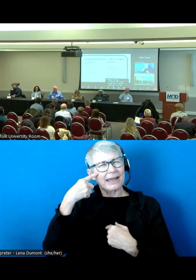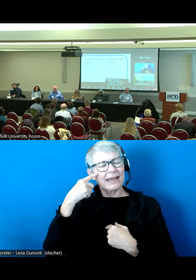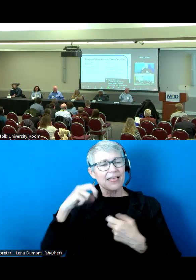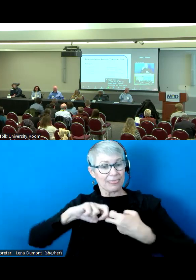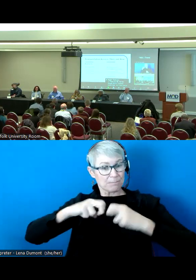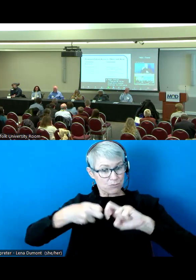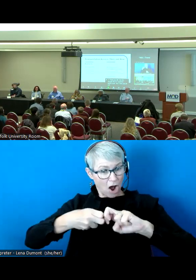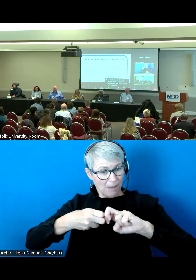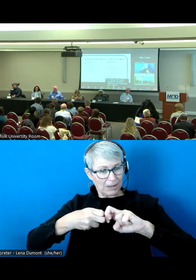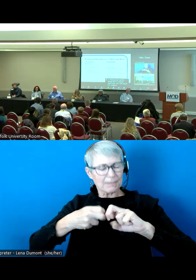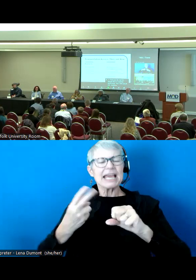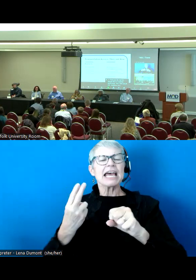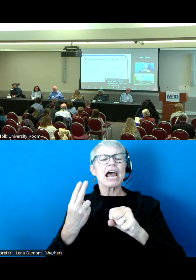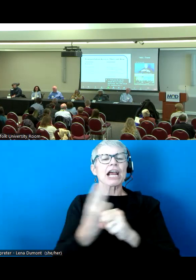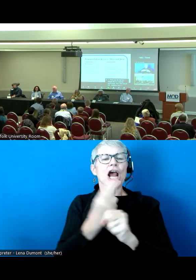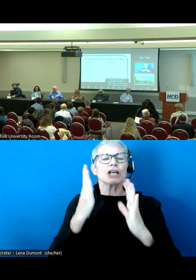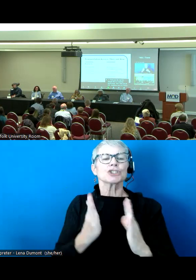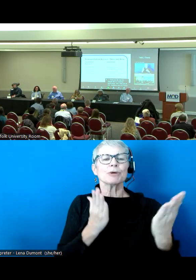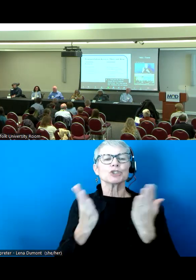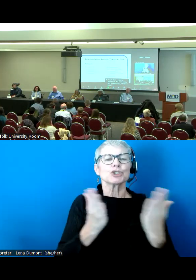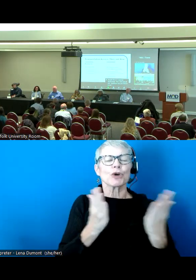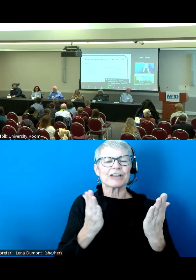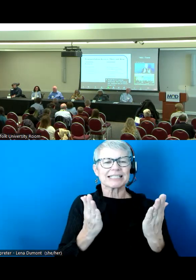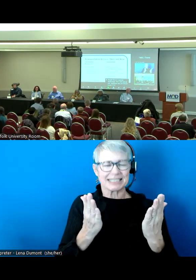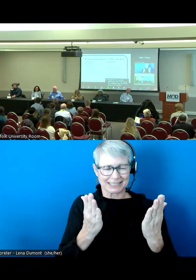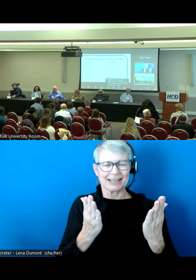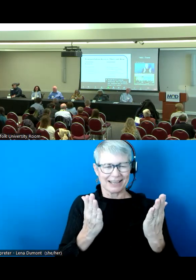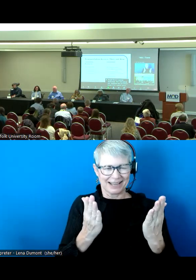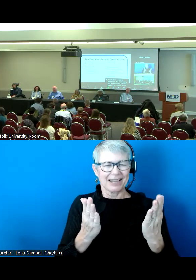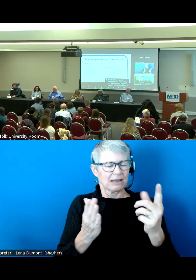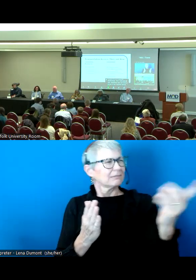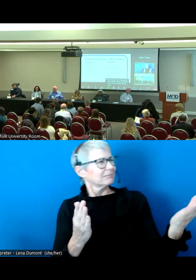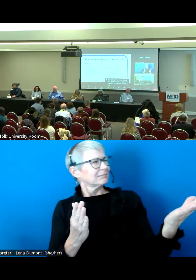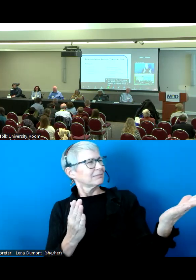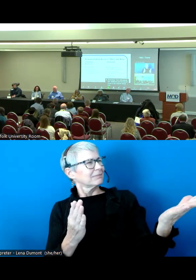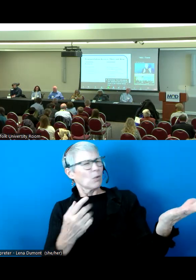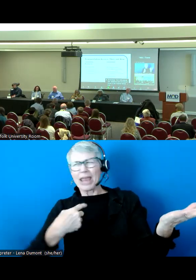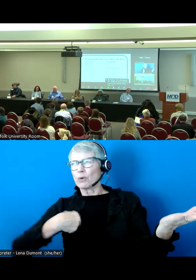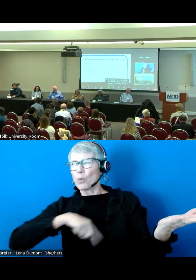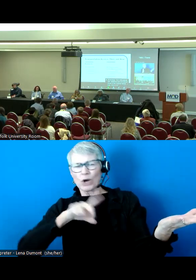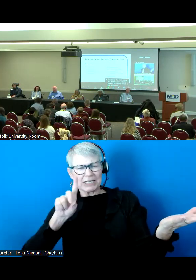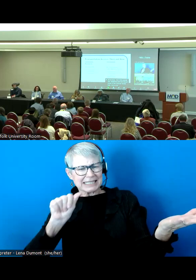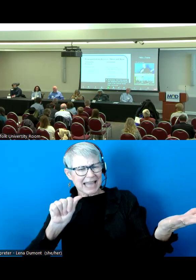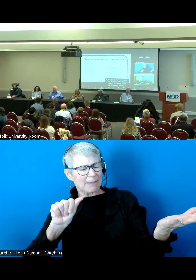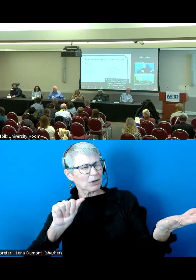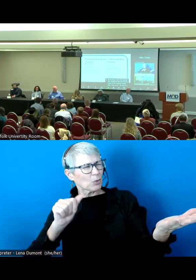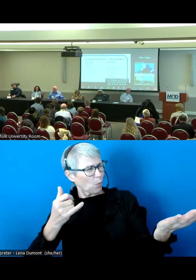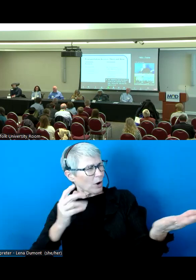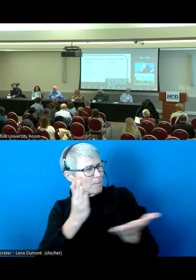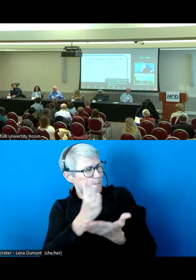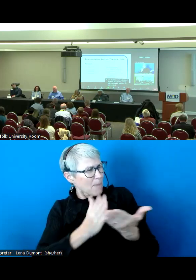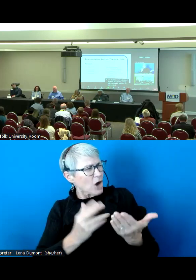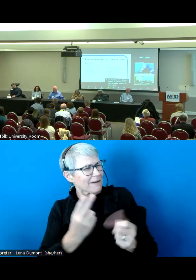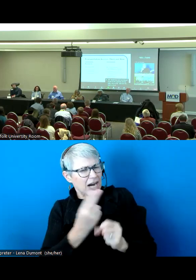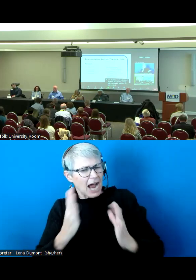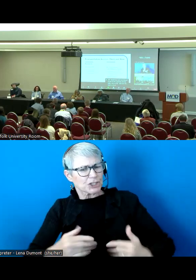not viewed as part of the customer service base. And we have the rights to work, and we have the